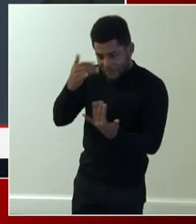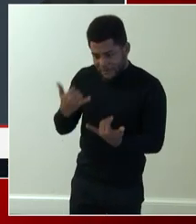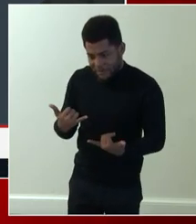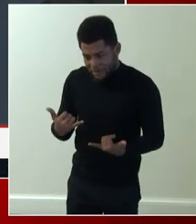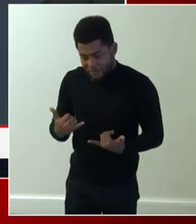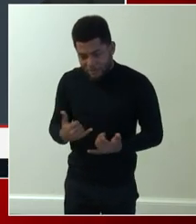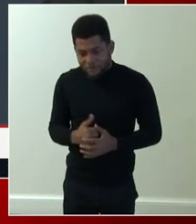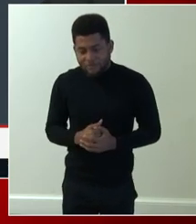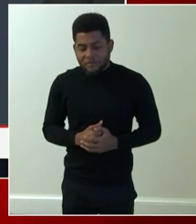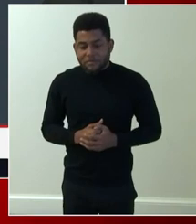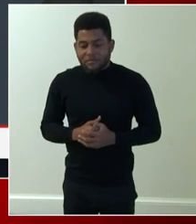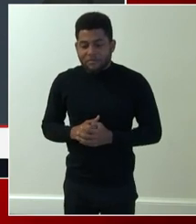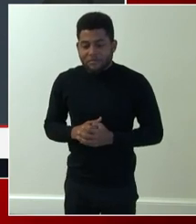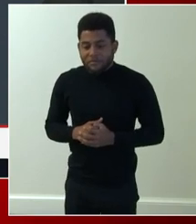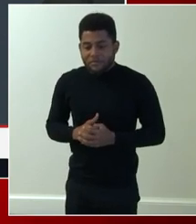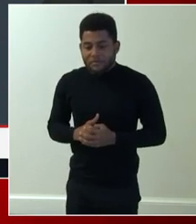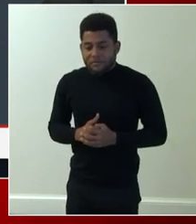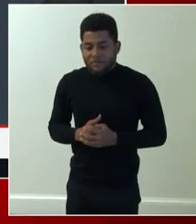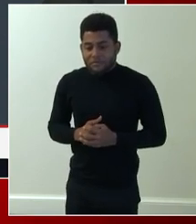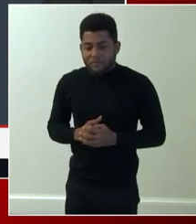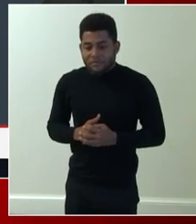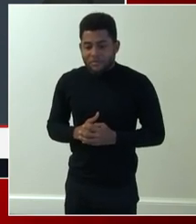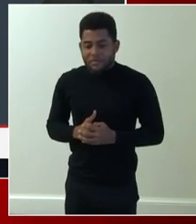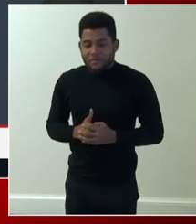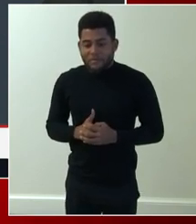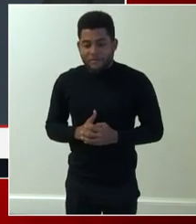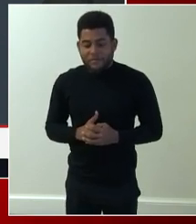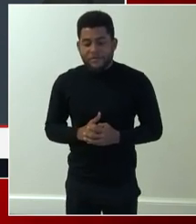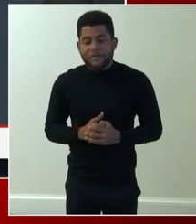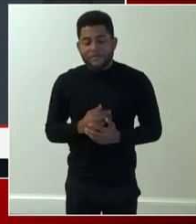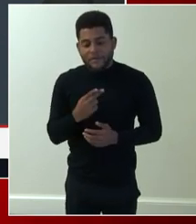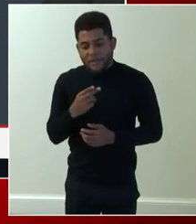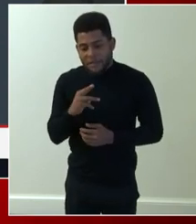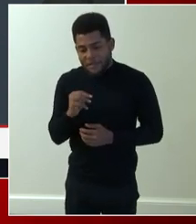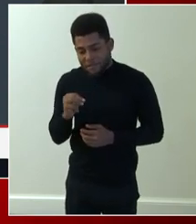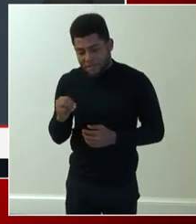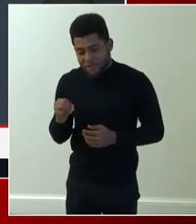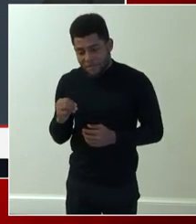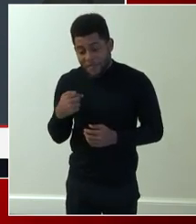government employees, and also we can see if